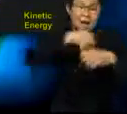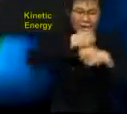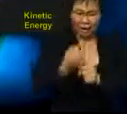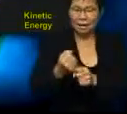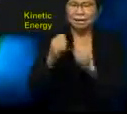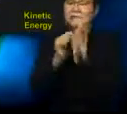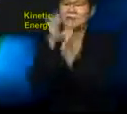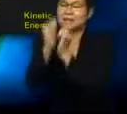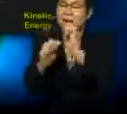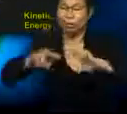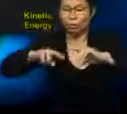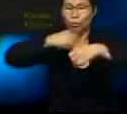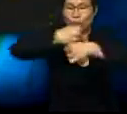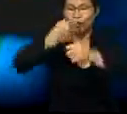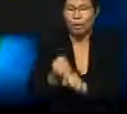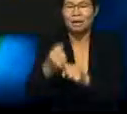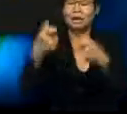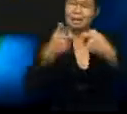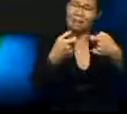produce electricity.